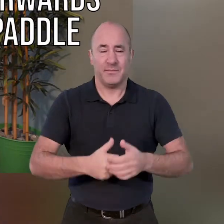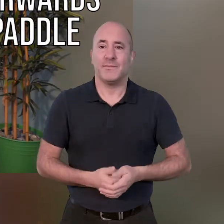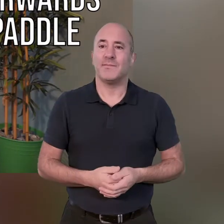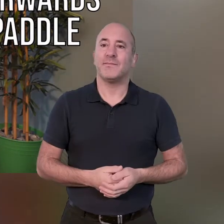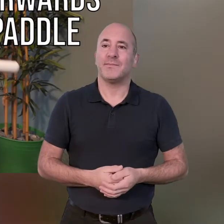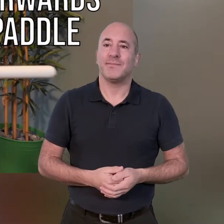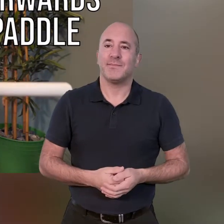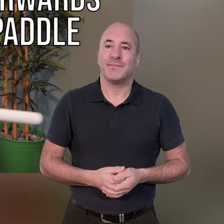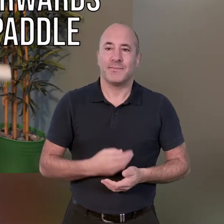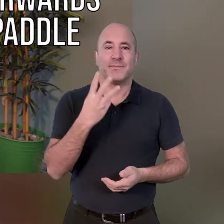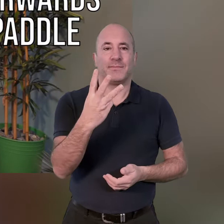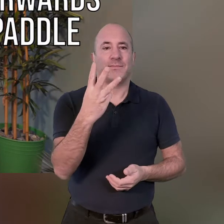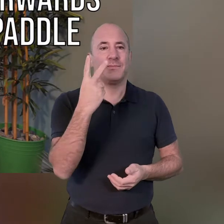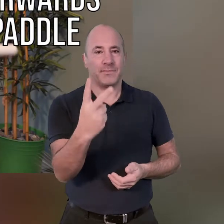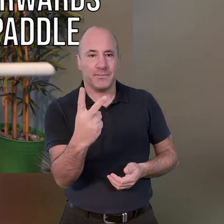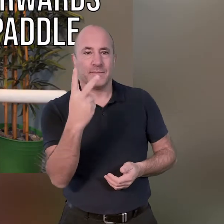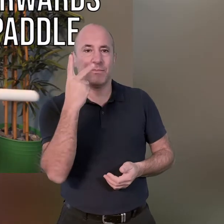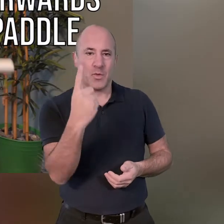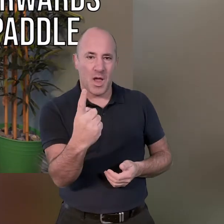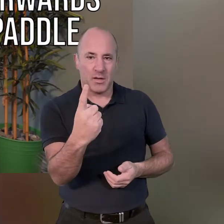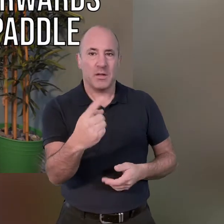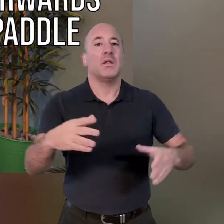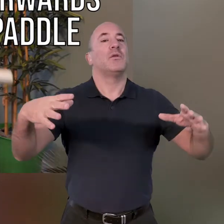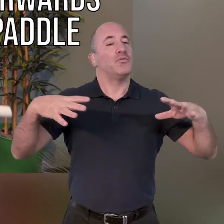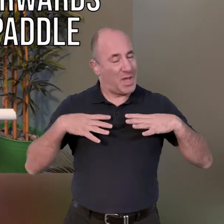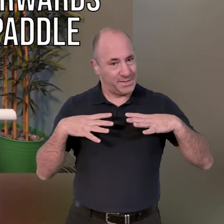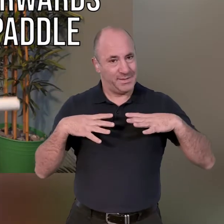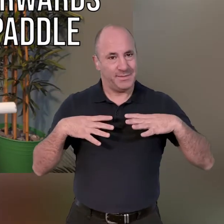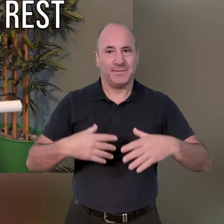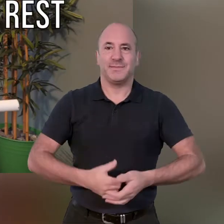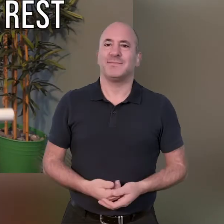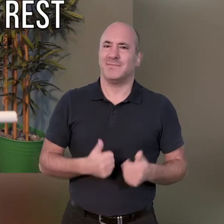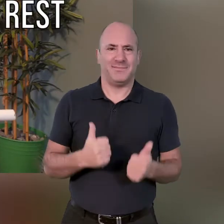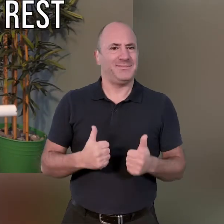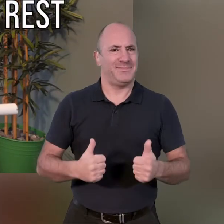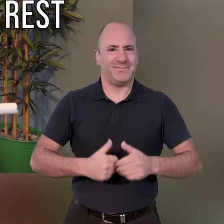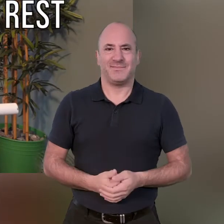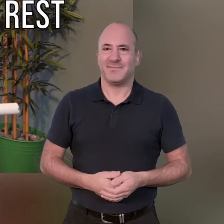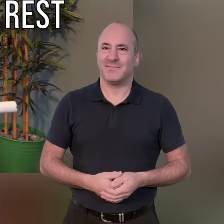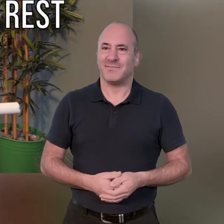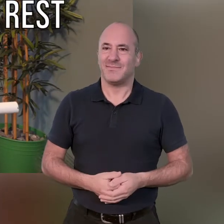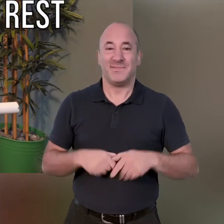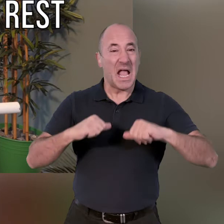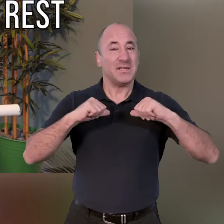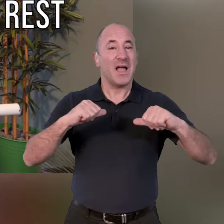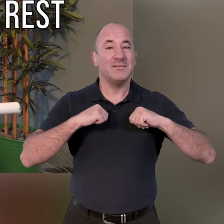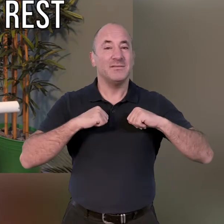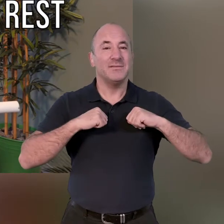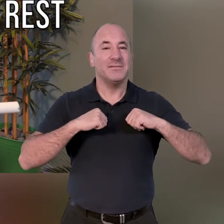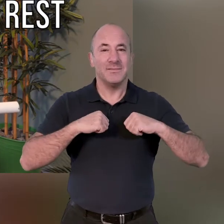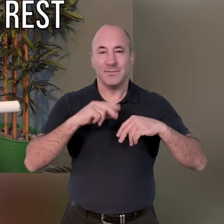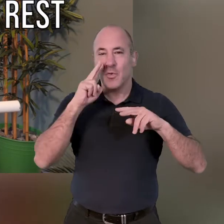work. 3, 2, 1, resting there. Great stuff. So this exercise, as